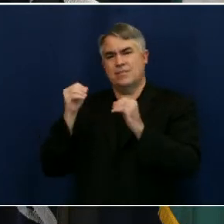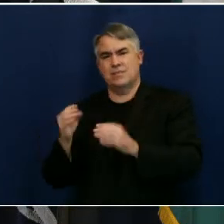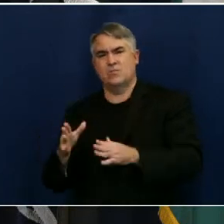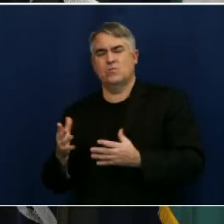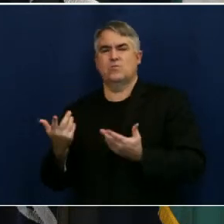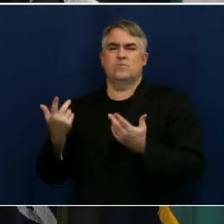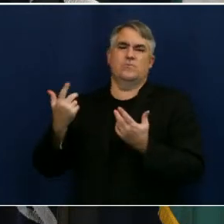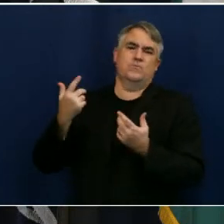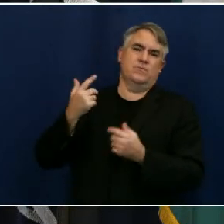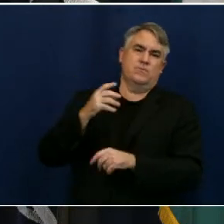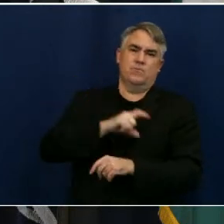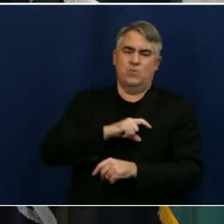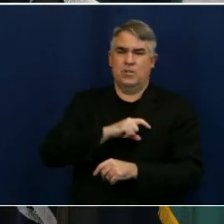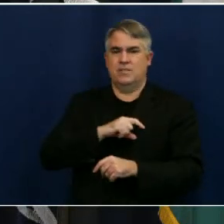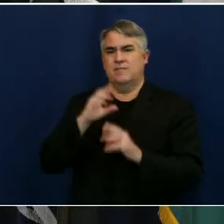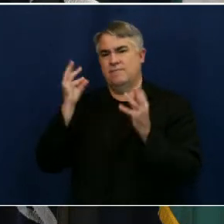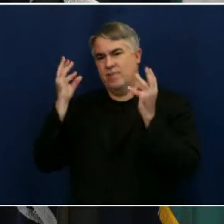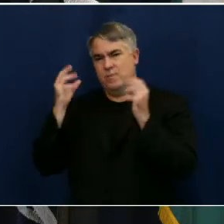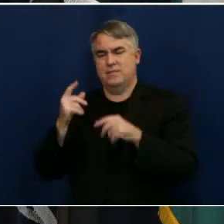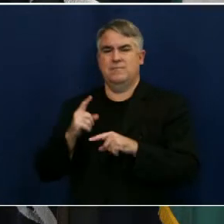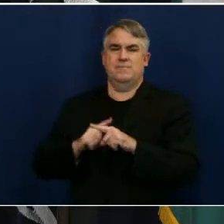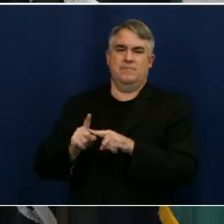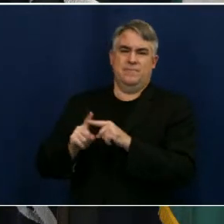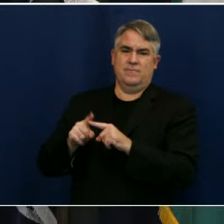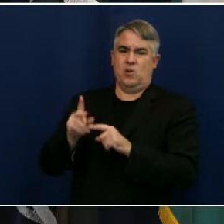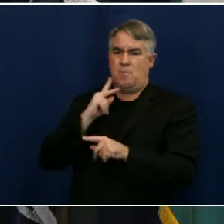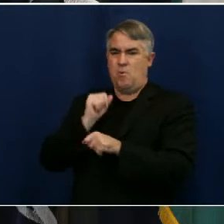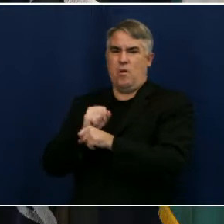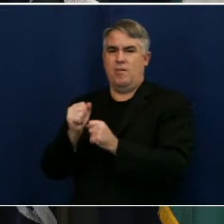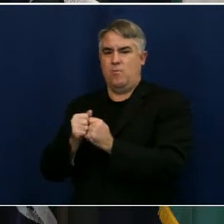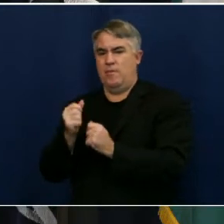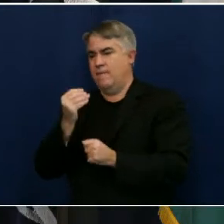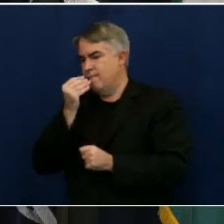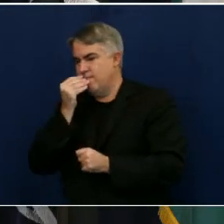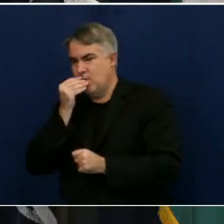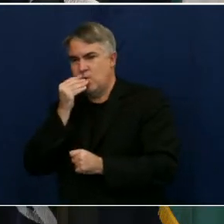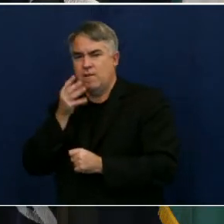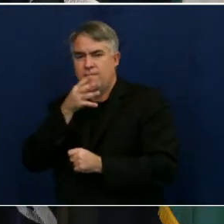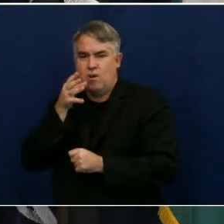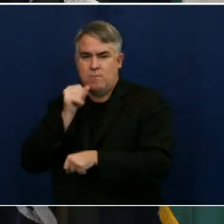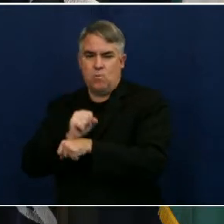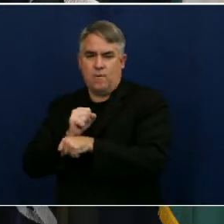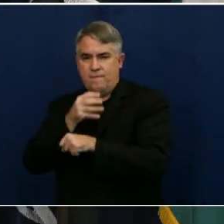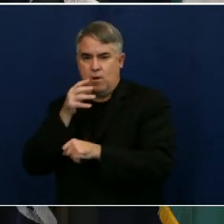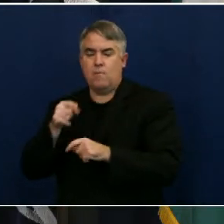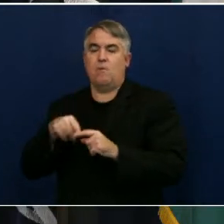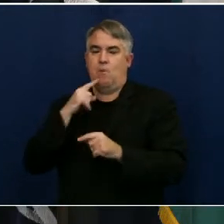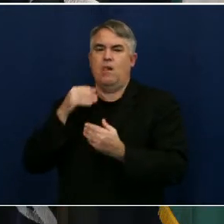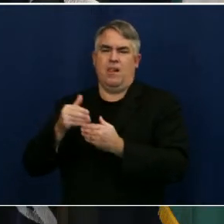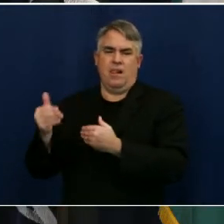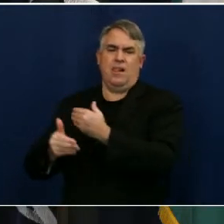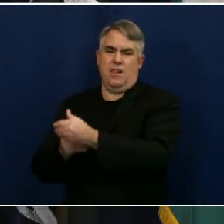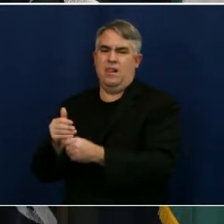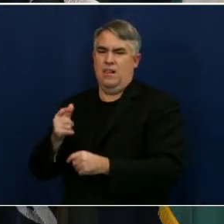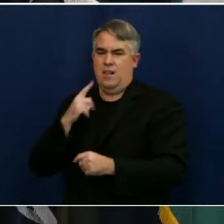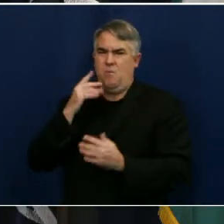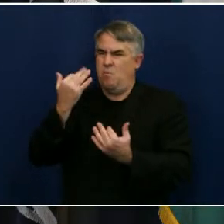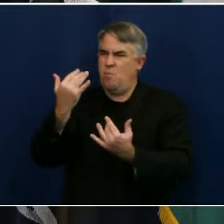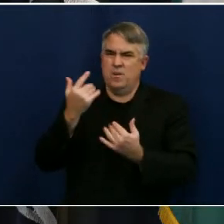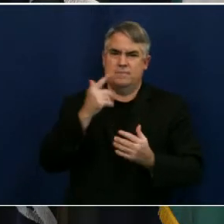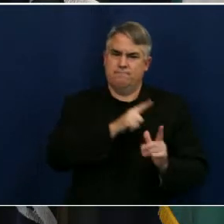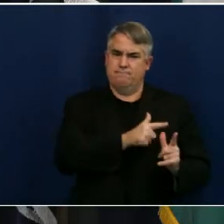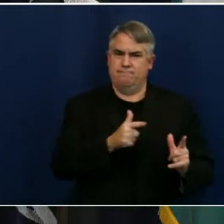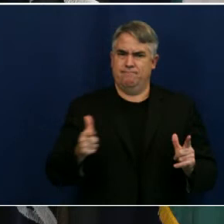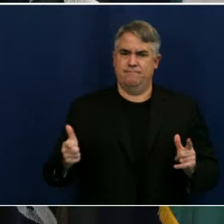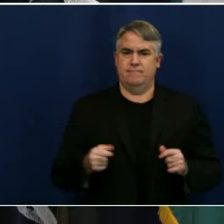agriculture, and then when that's completed, we will let you know what the current guidance is, because it may change again between now and then. But we have